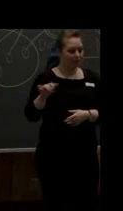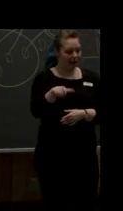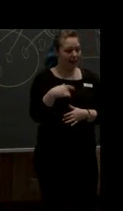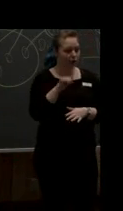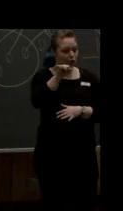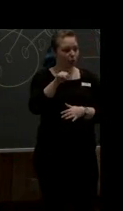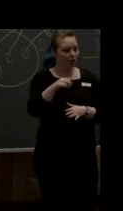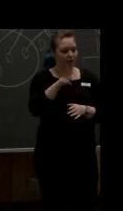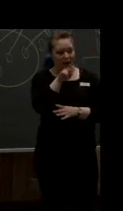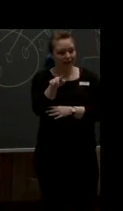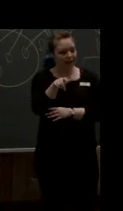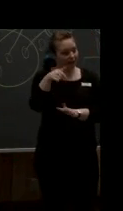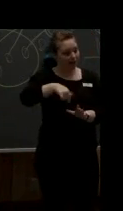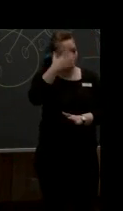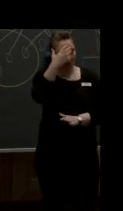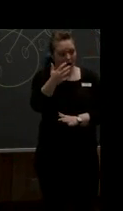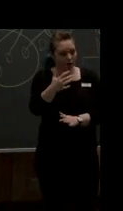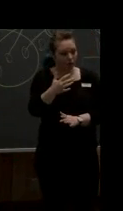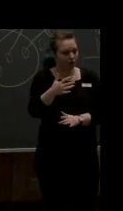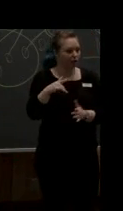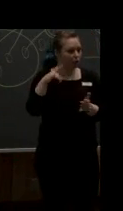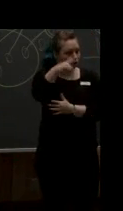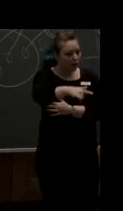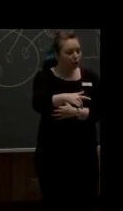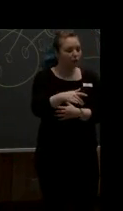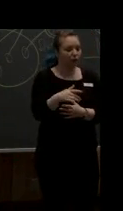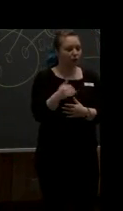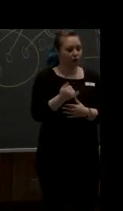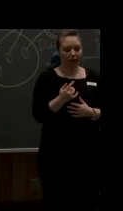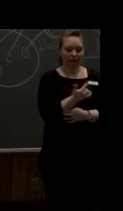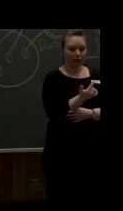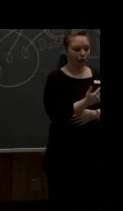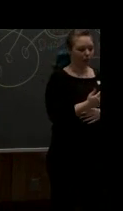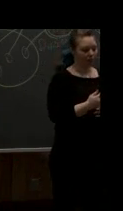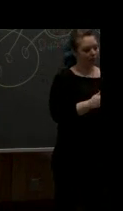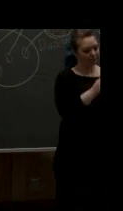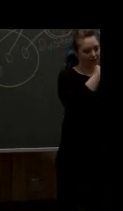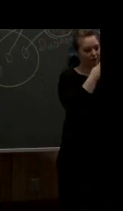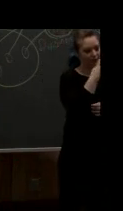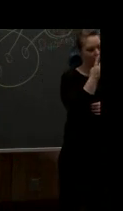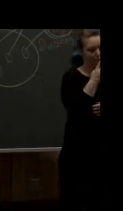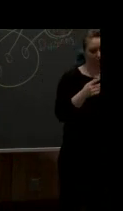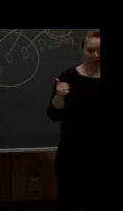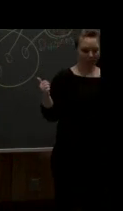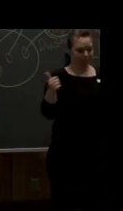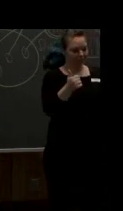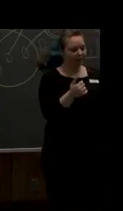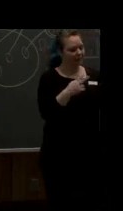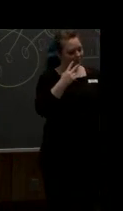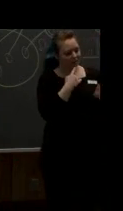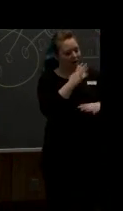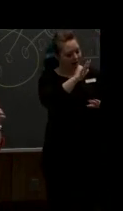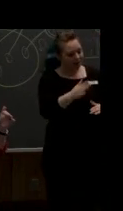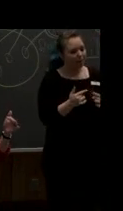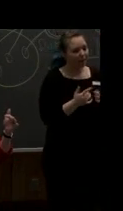our Copenhagen airport. So they said hi, talked about handball at an international event they had. And I